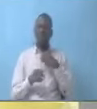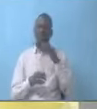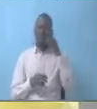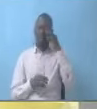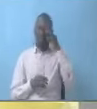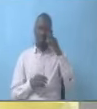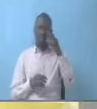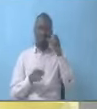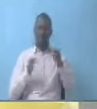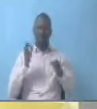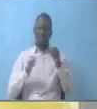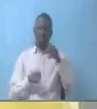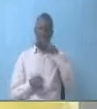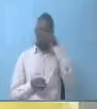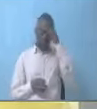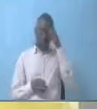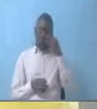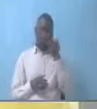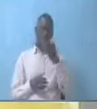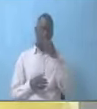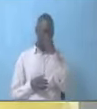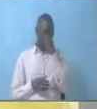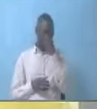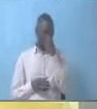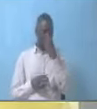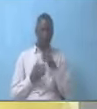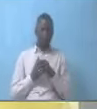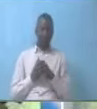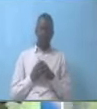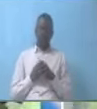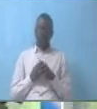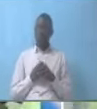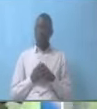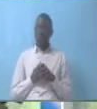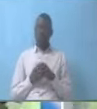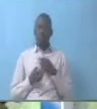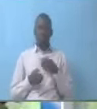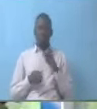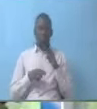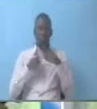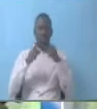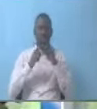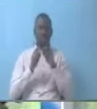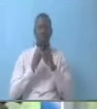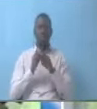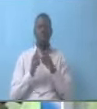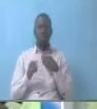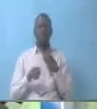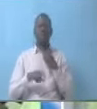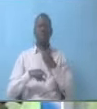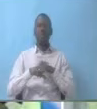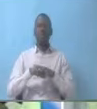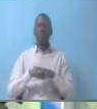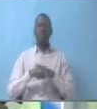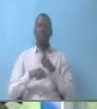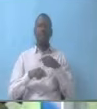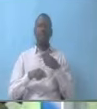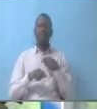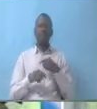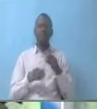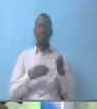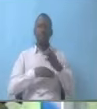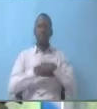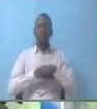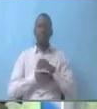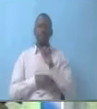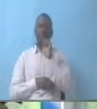We will come to that. And perhaps maybe that would be a fitting point to conclude your testimony.